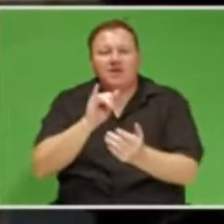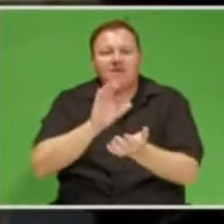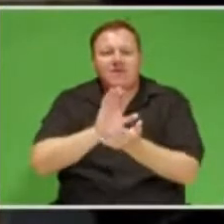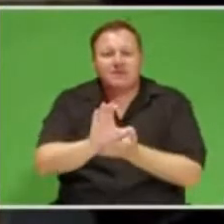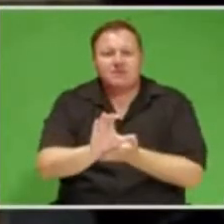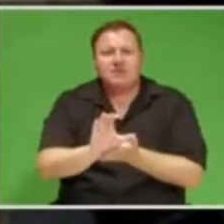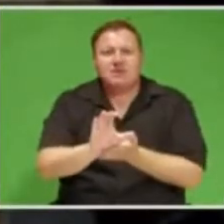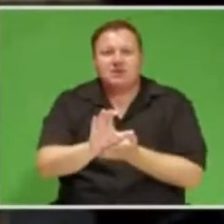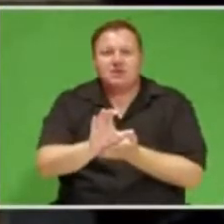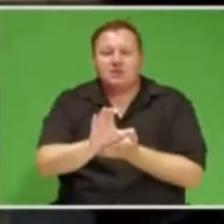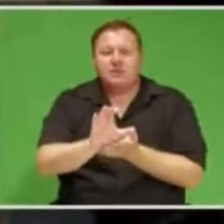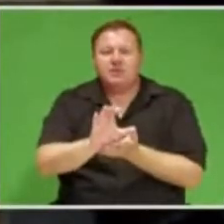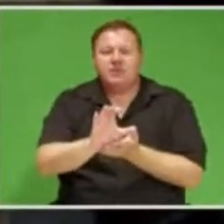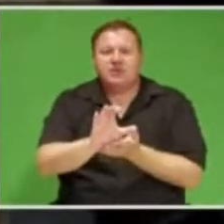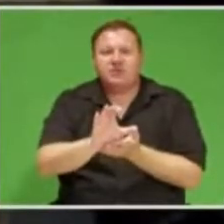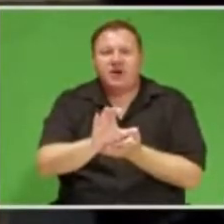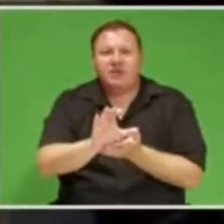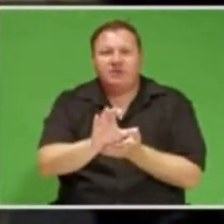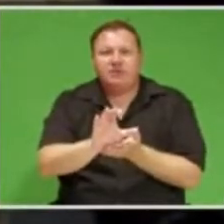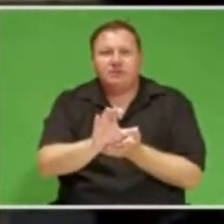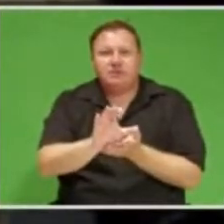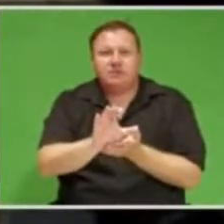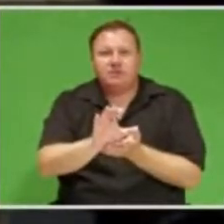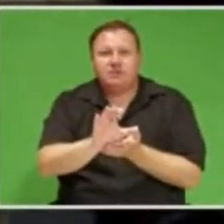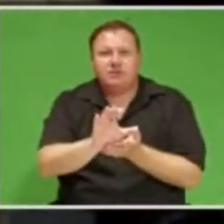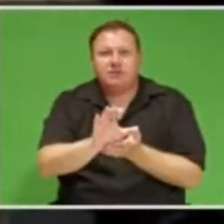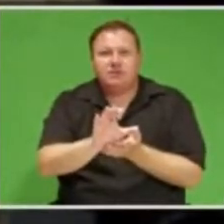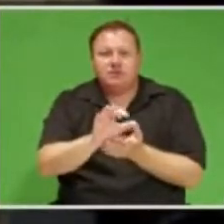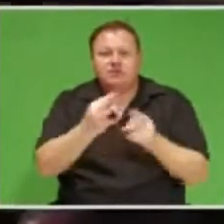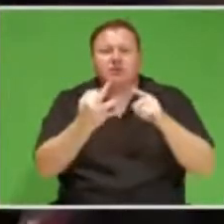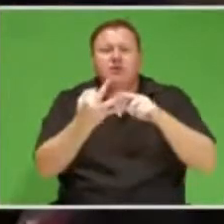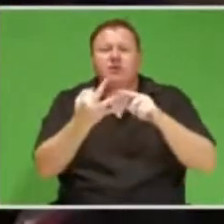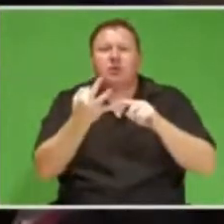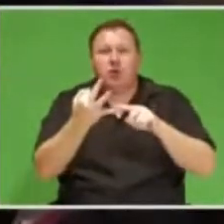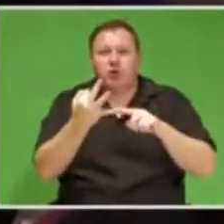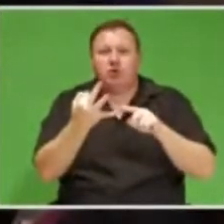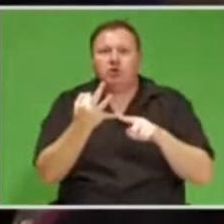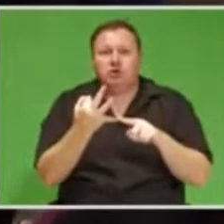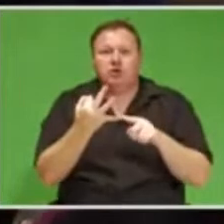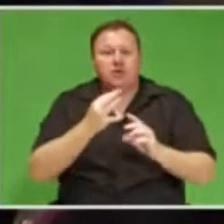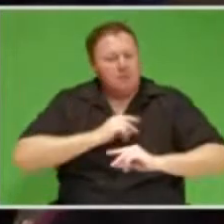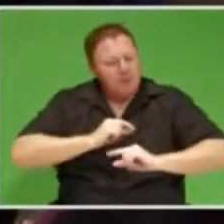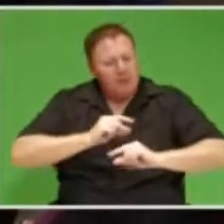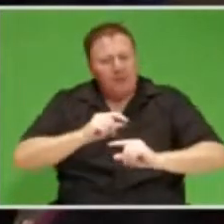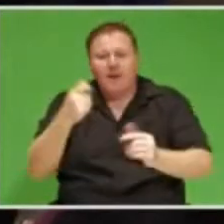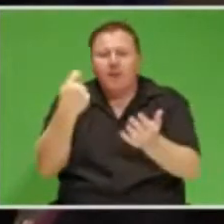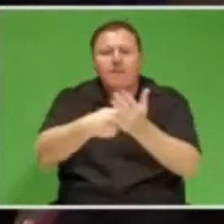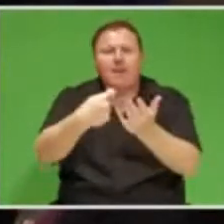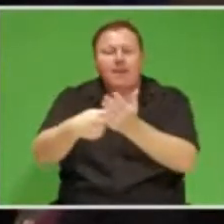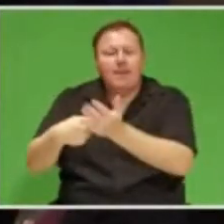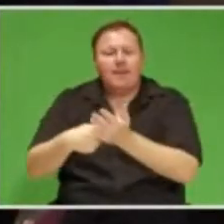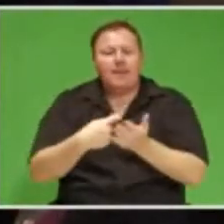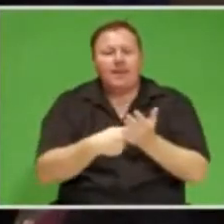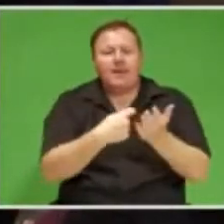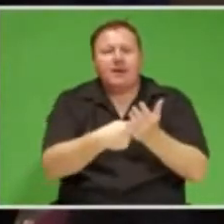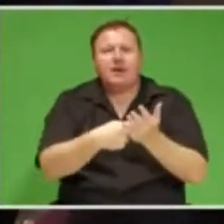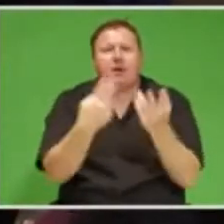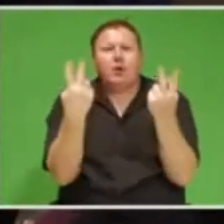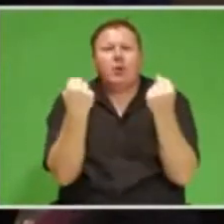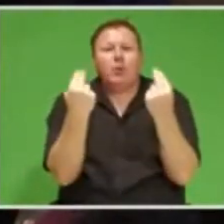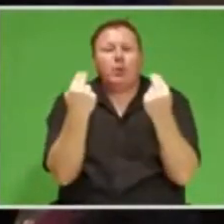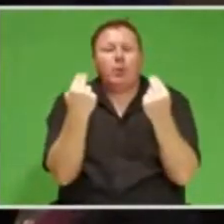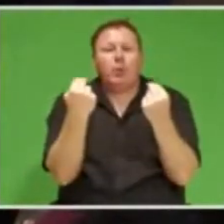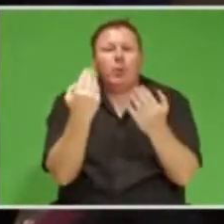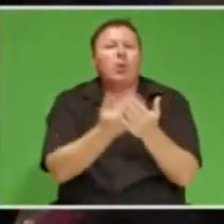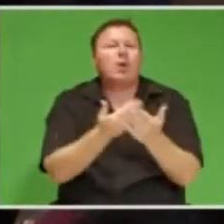investment in generation capacity. Thirdly, to accelerate procurement of new